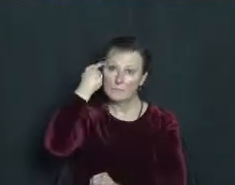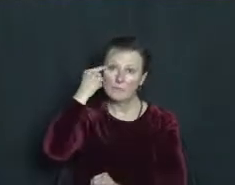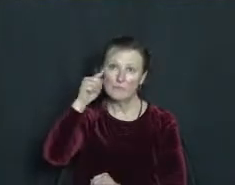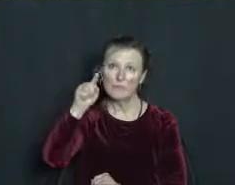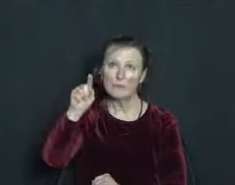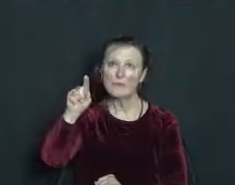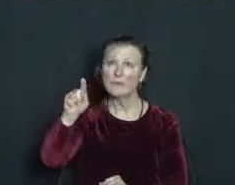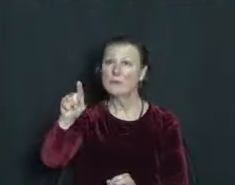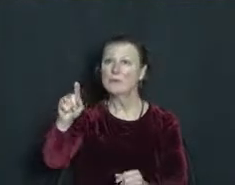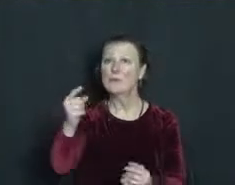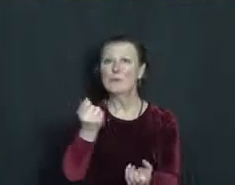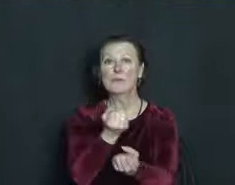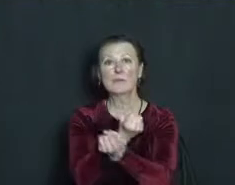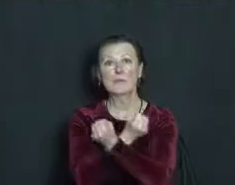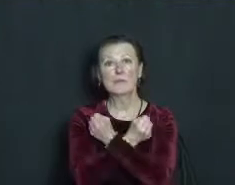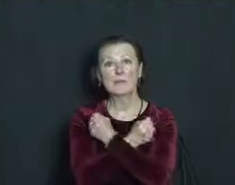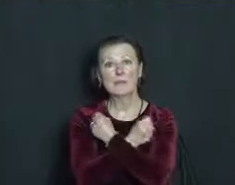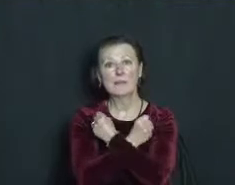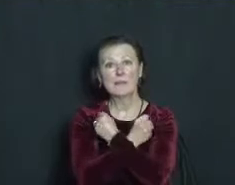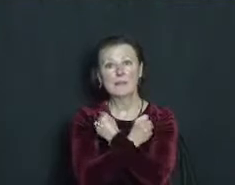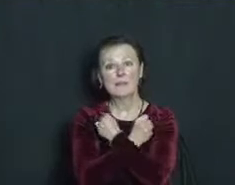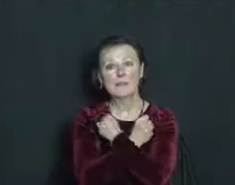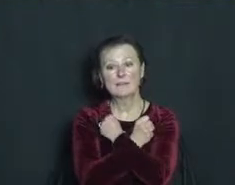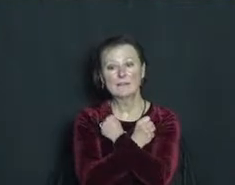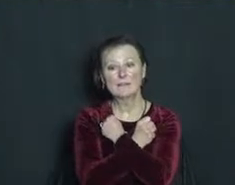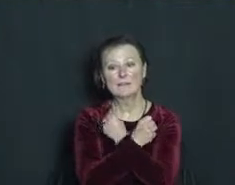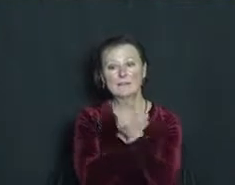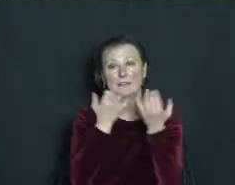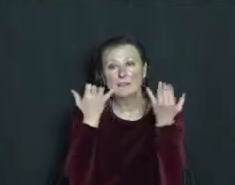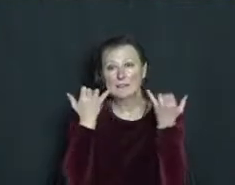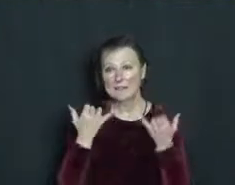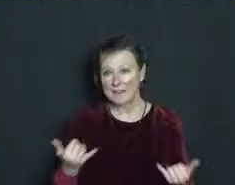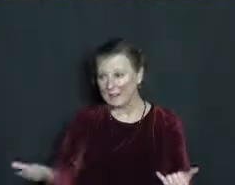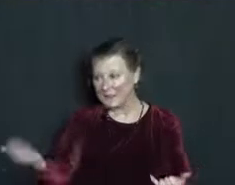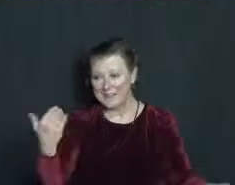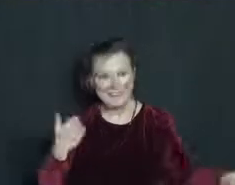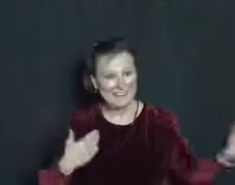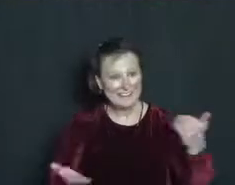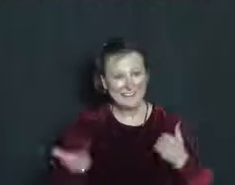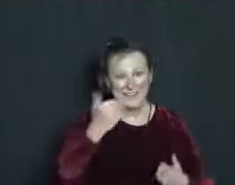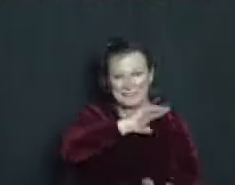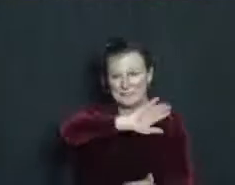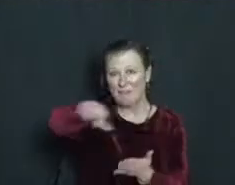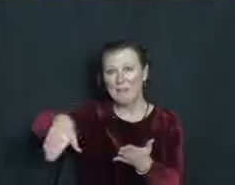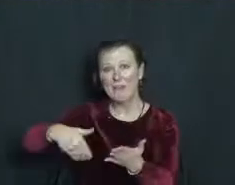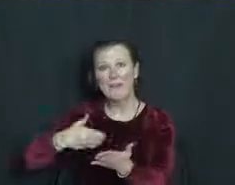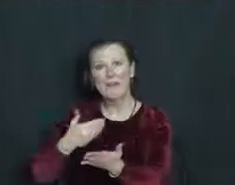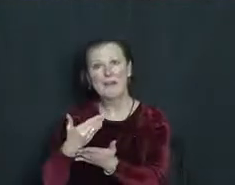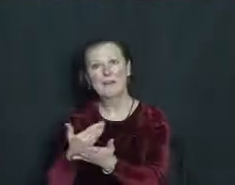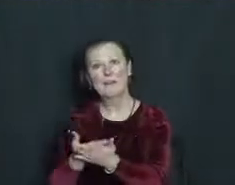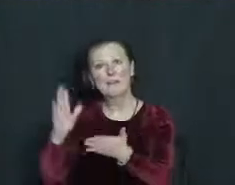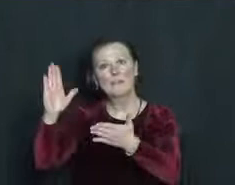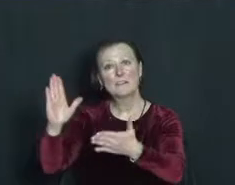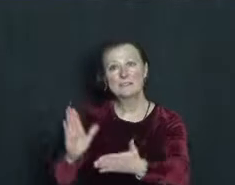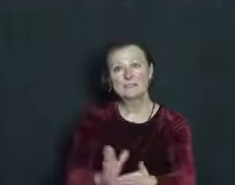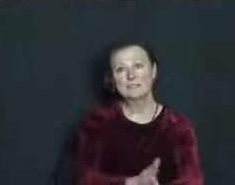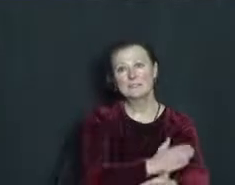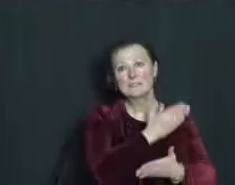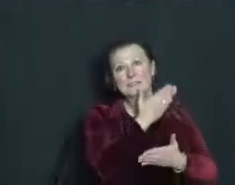time for love. Now let us